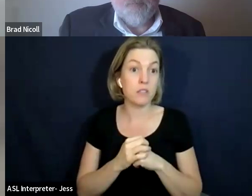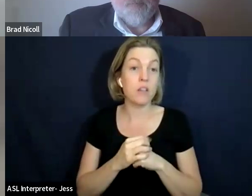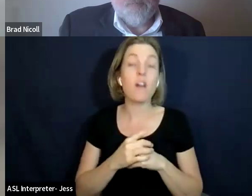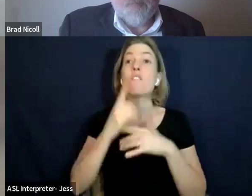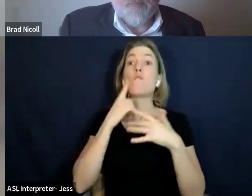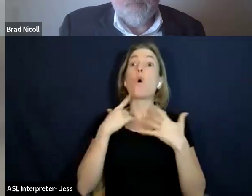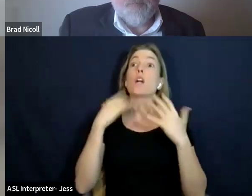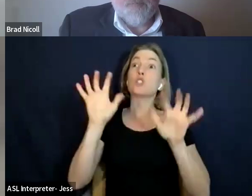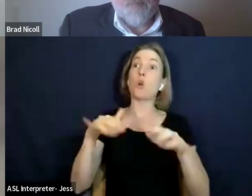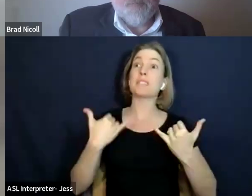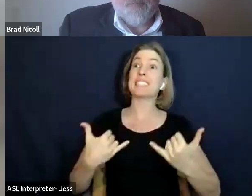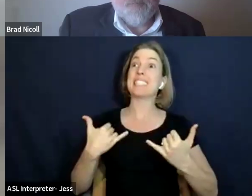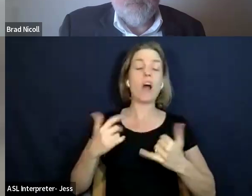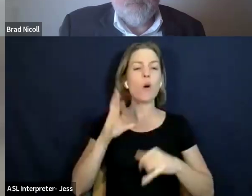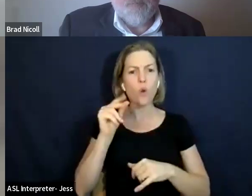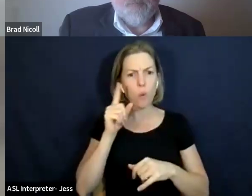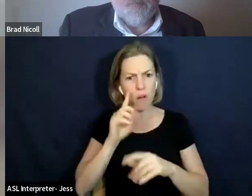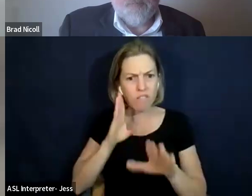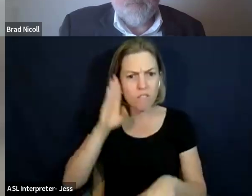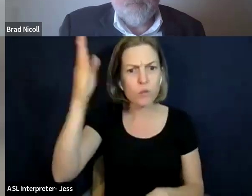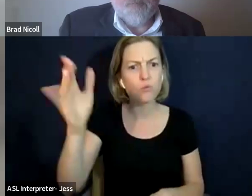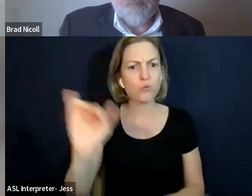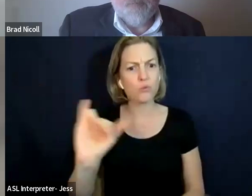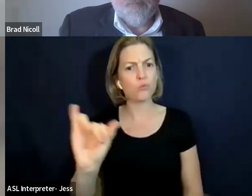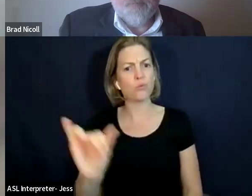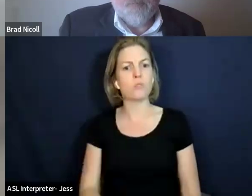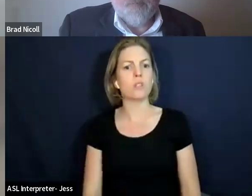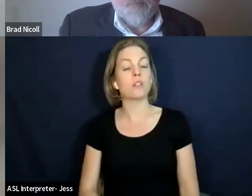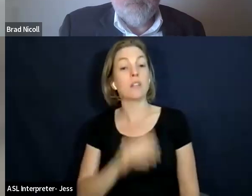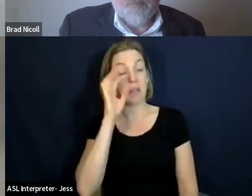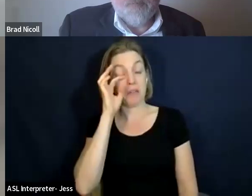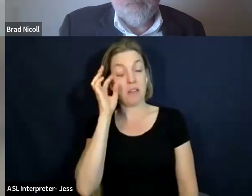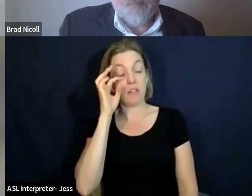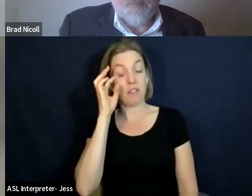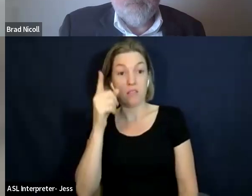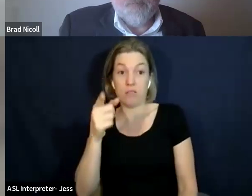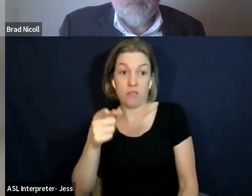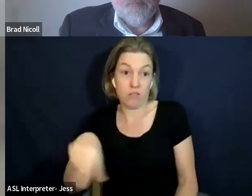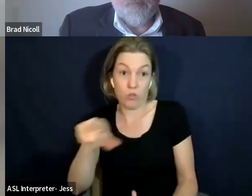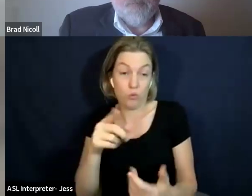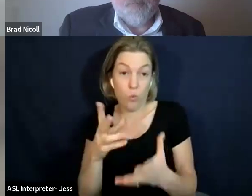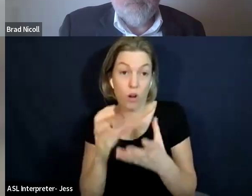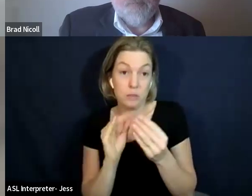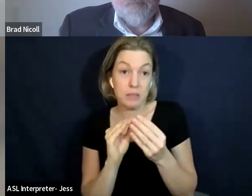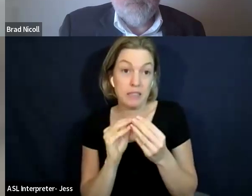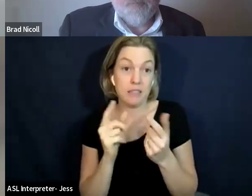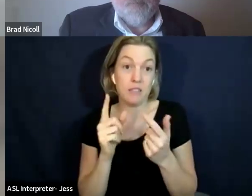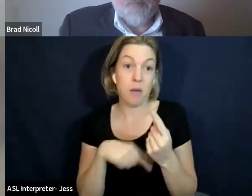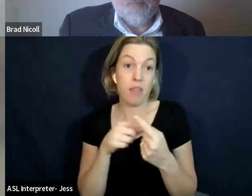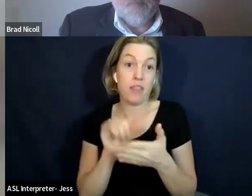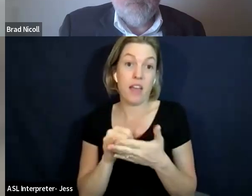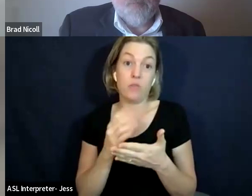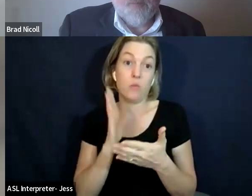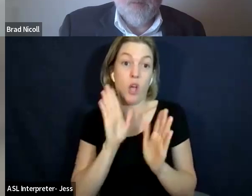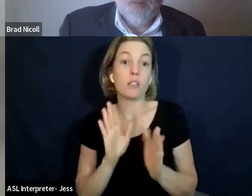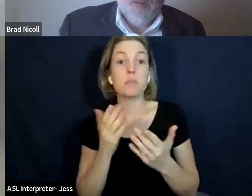storms, but also for future storms. And if anybody wants to speak to that, that would be awesome.